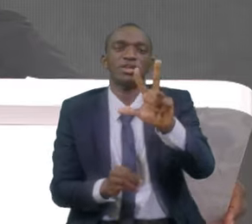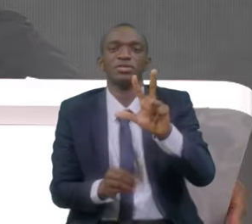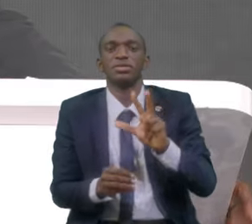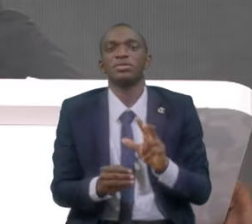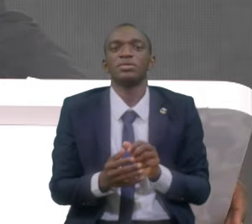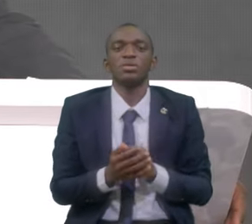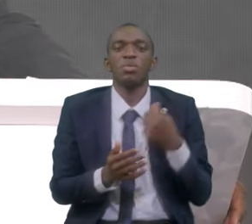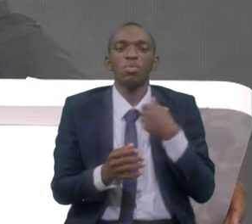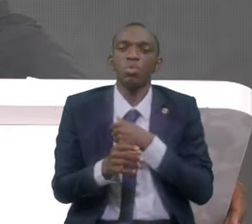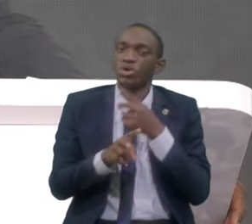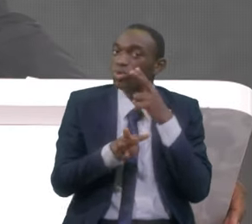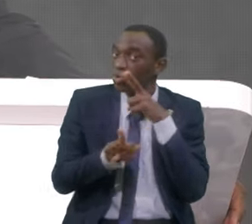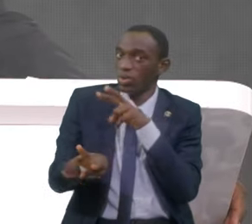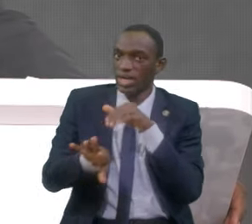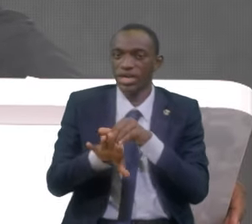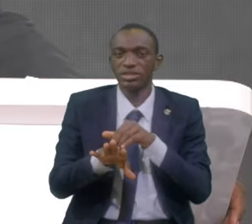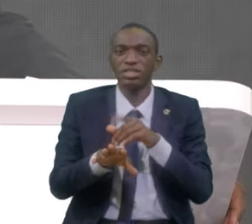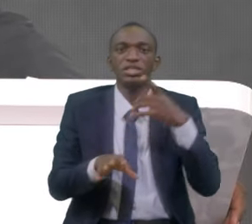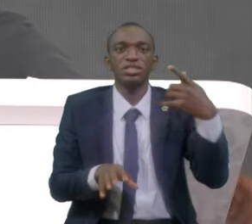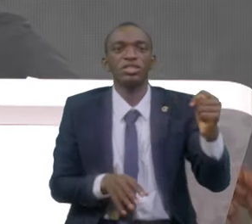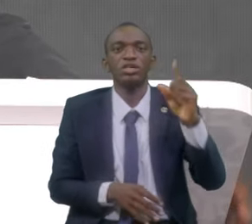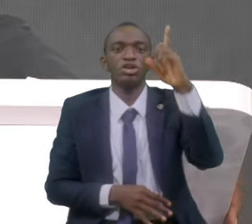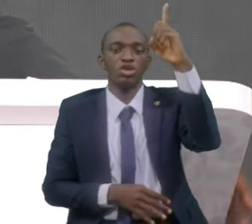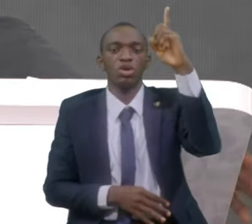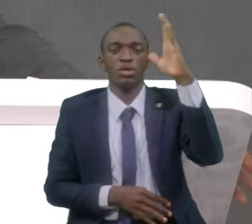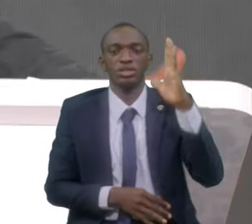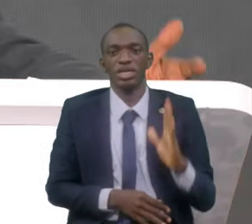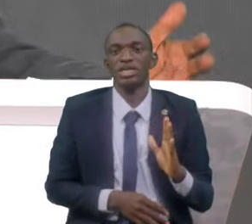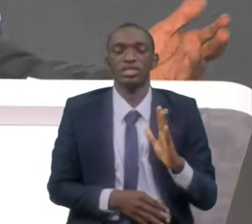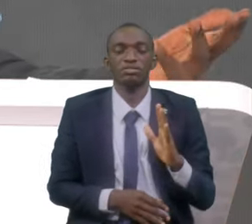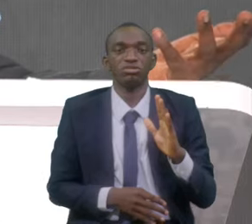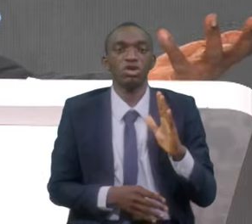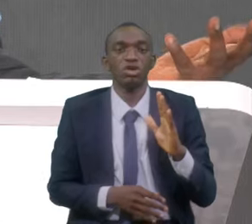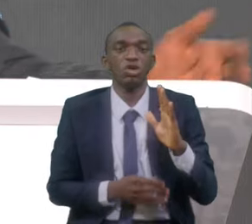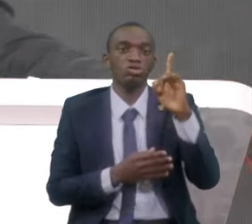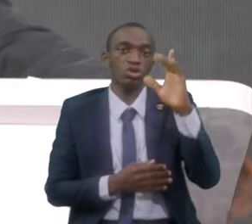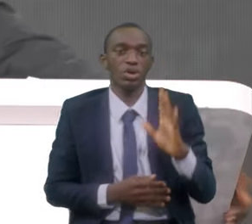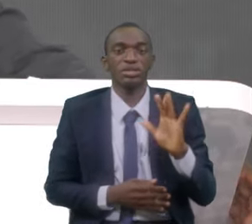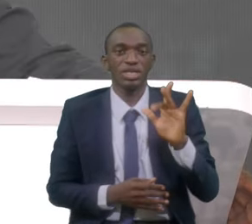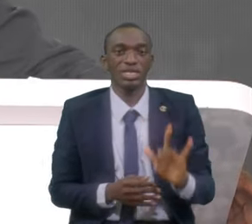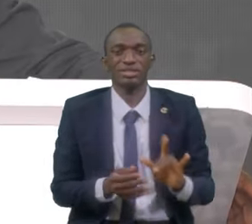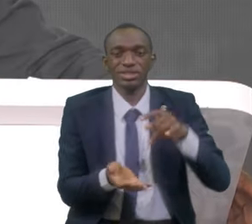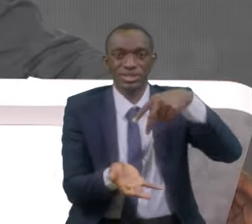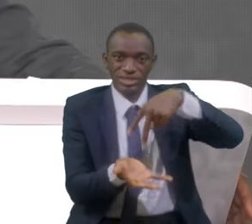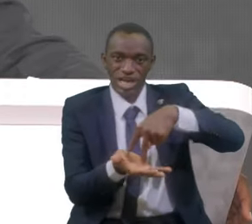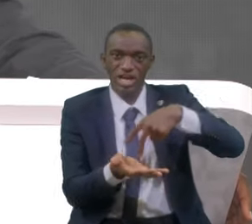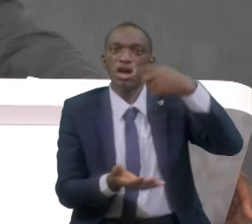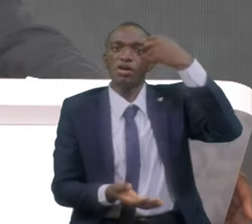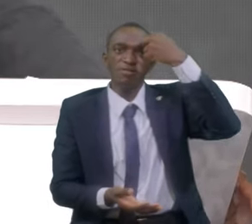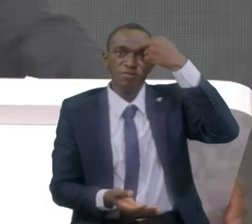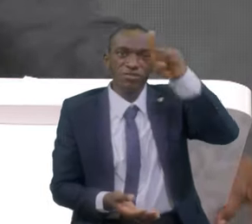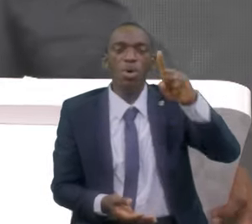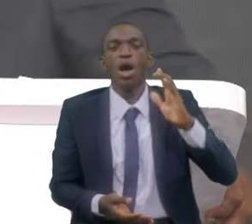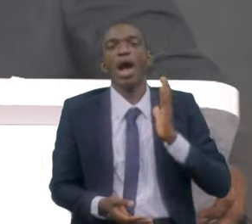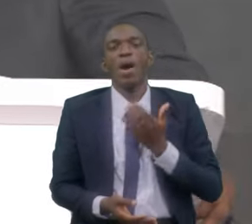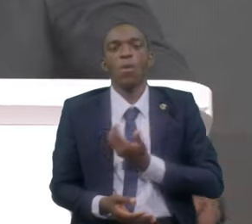at the godly stand for our boundless soundness.